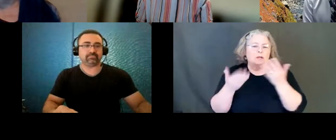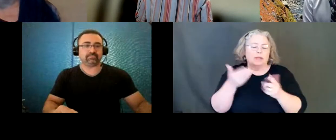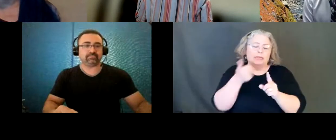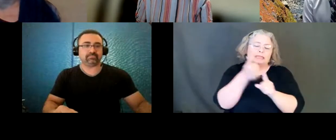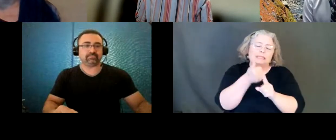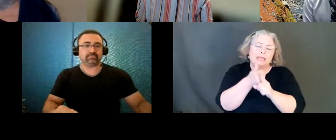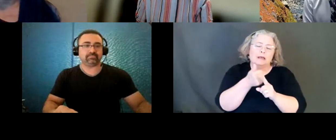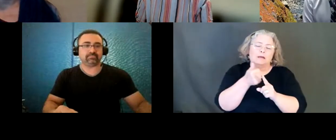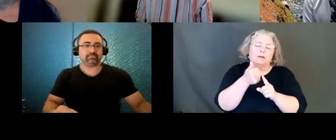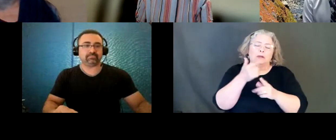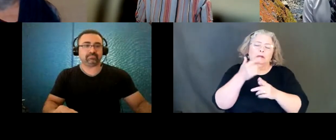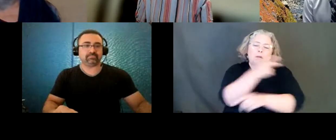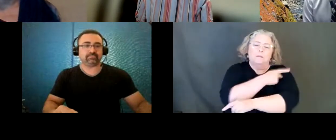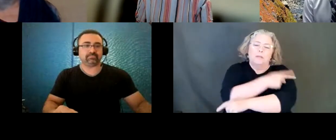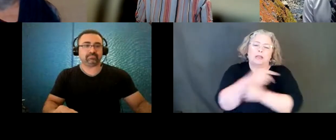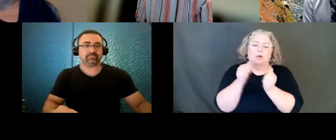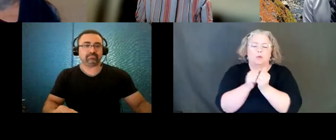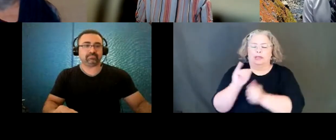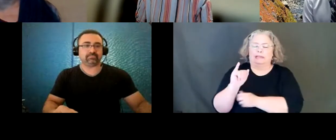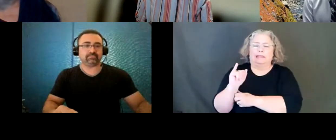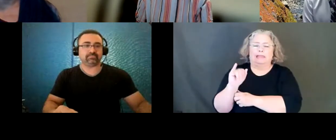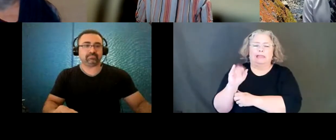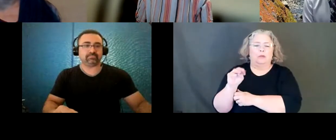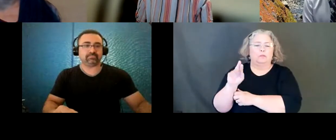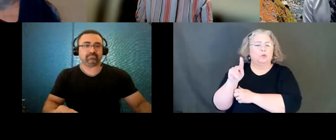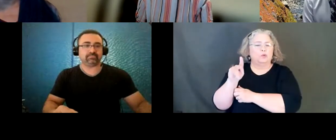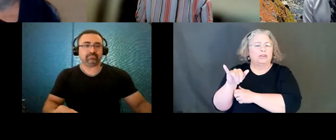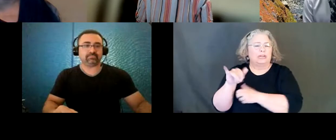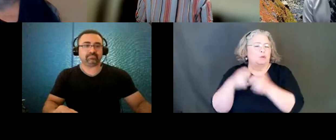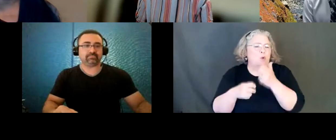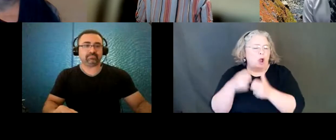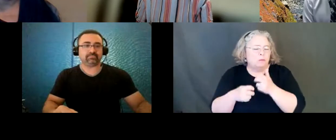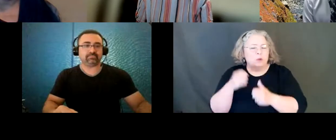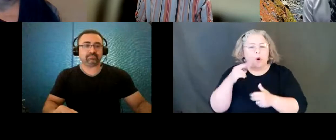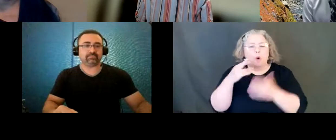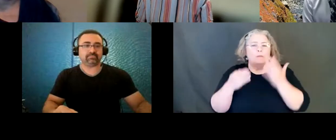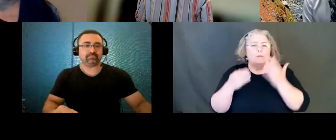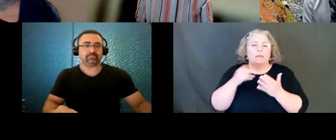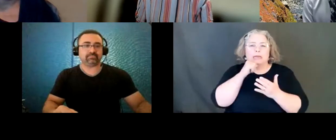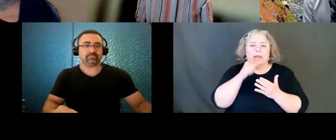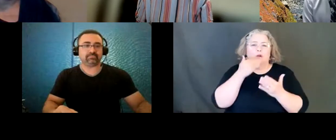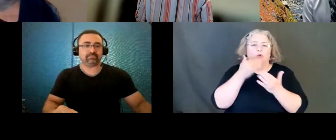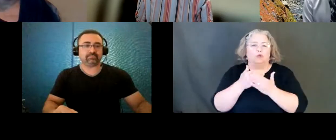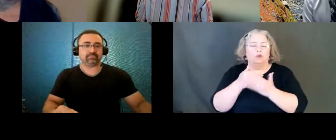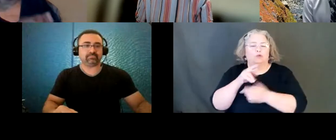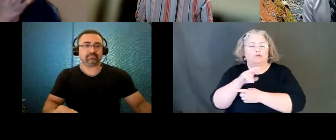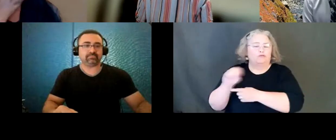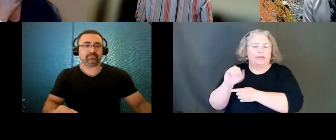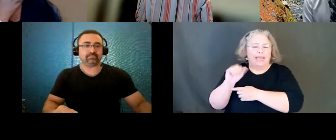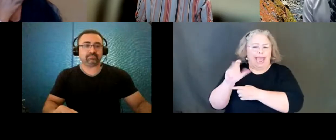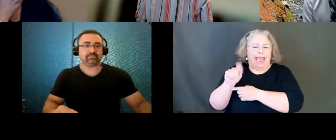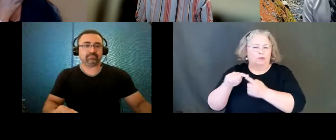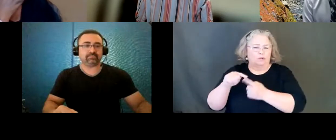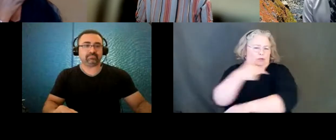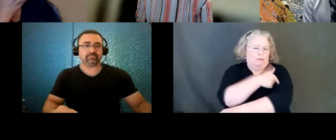or somebody who might not have optimally responded to the vaccines. Regarding our